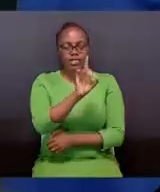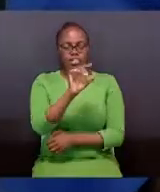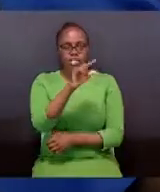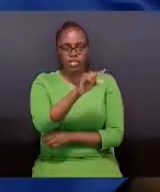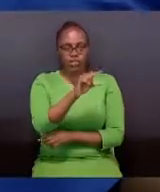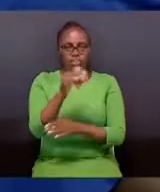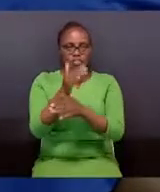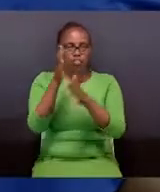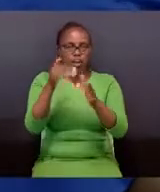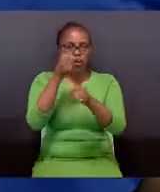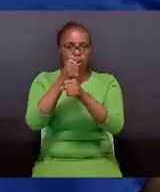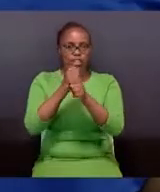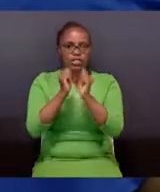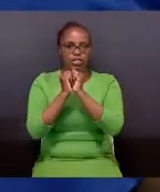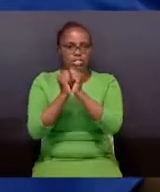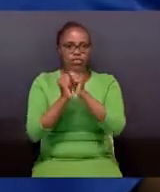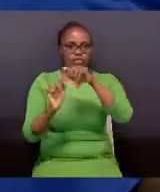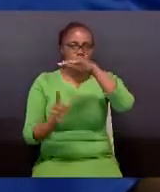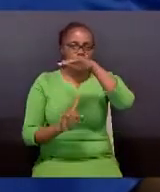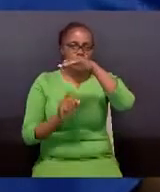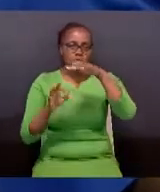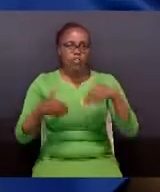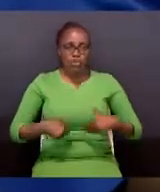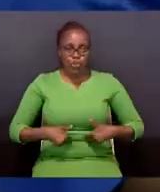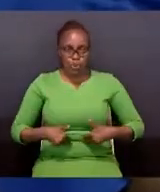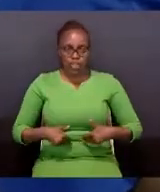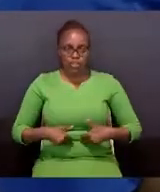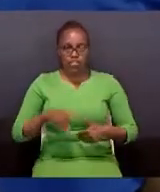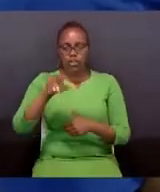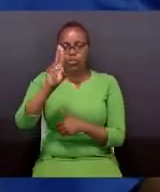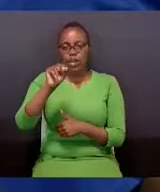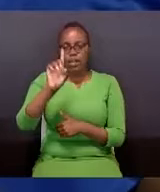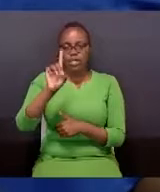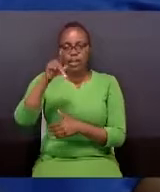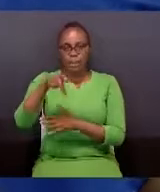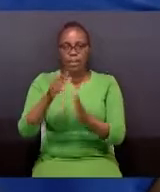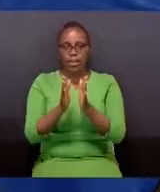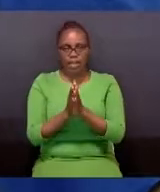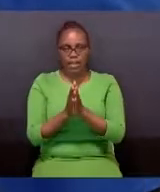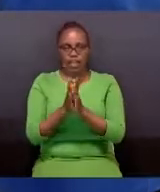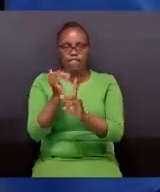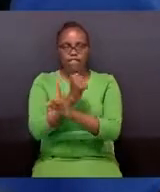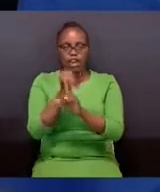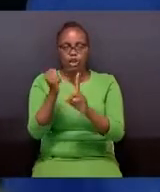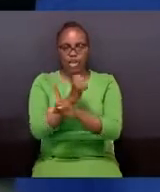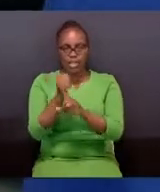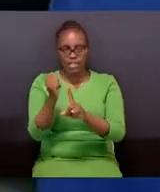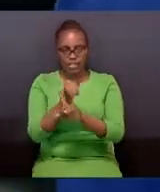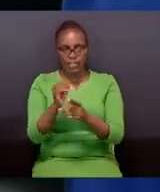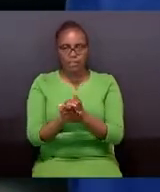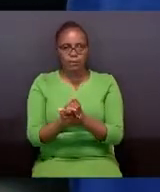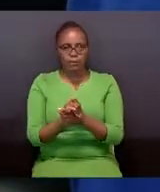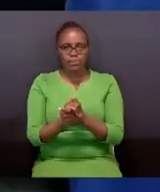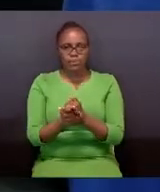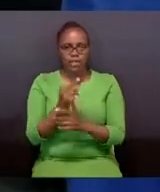ambassador working closely with the Ministry of Youth, UNDP, and Vionet.